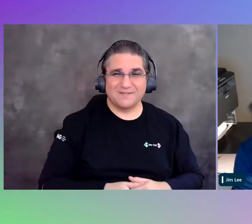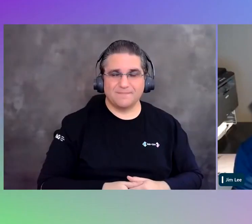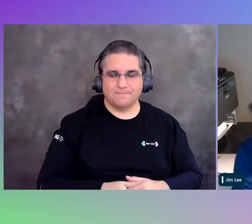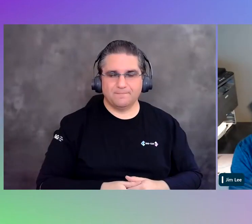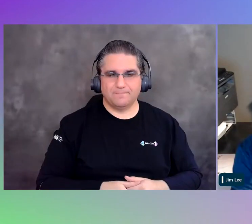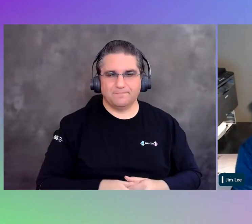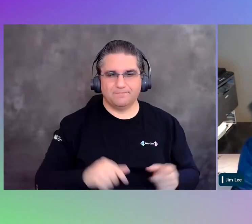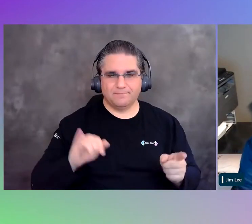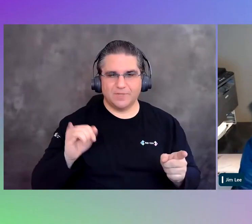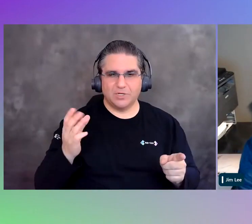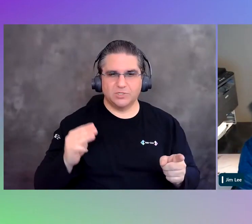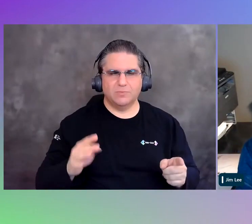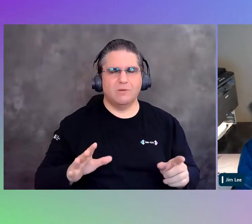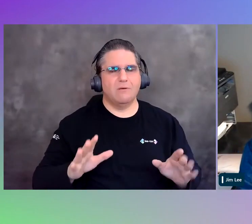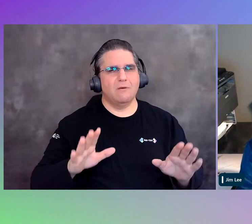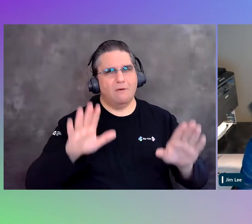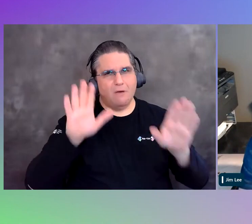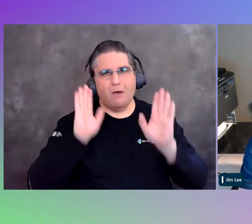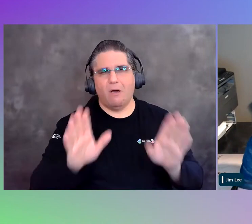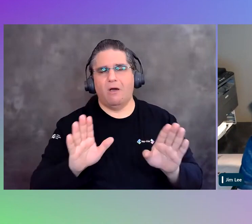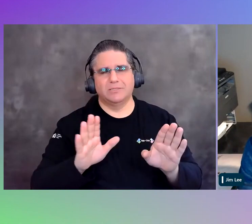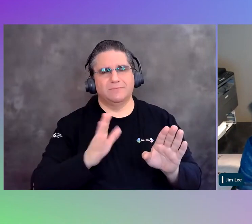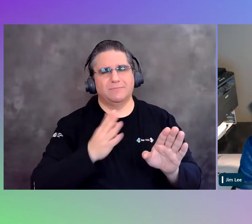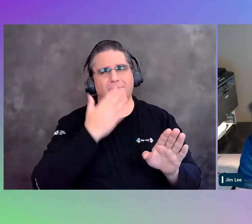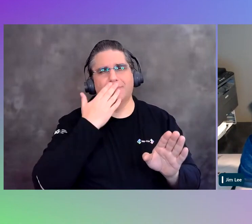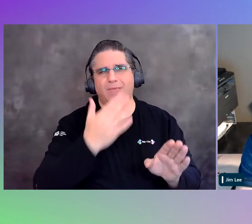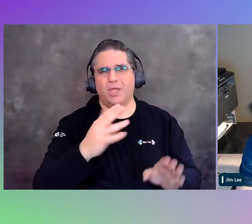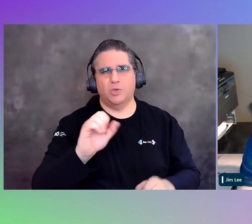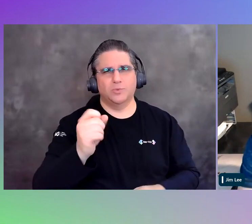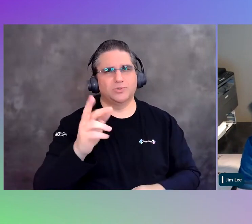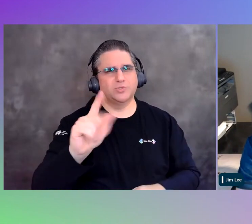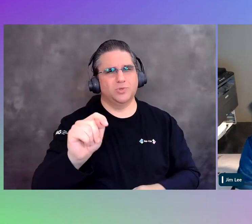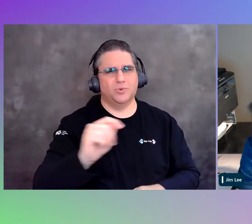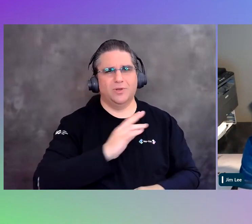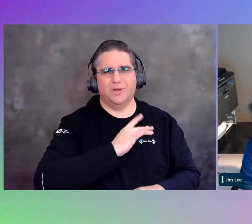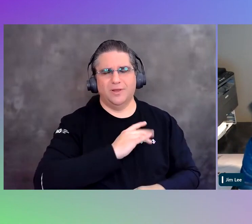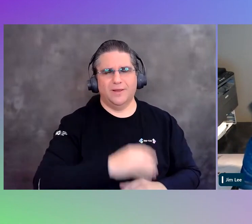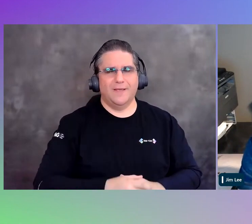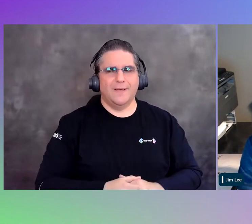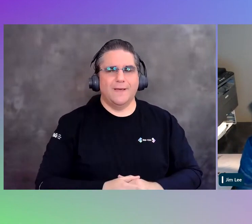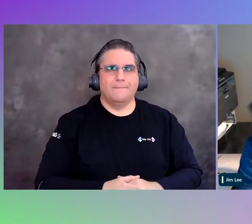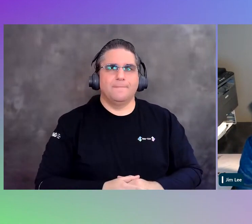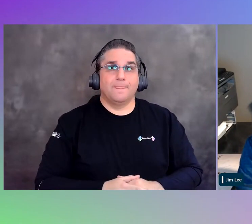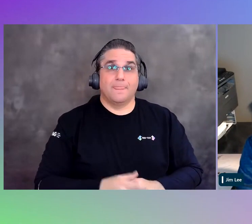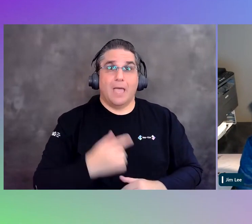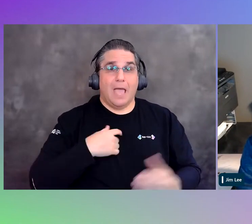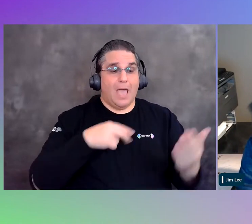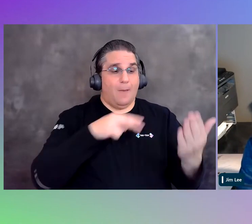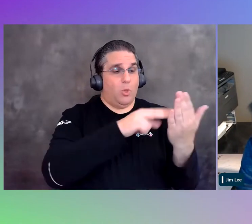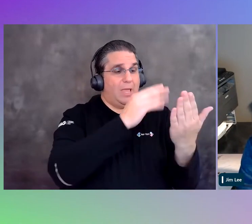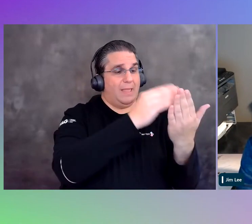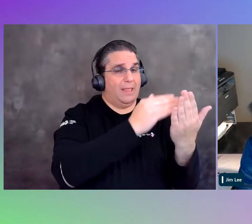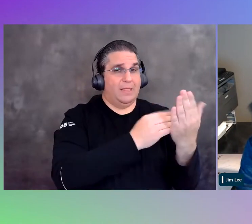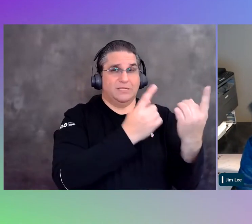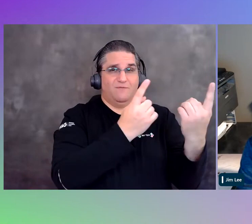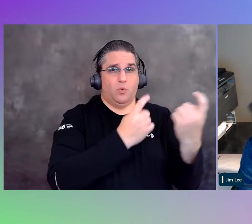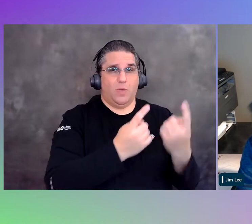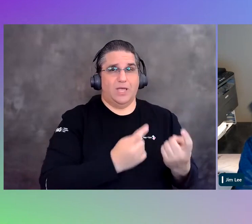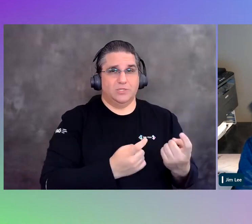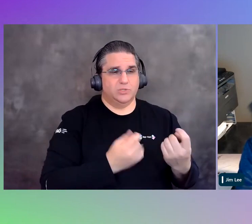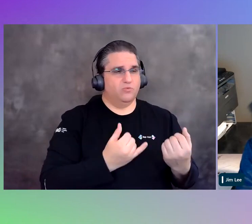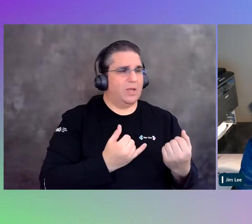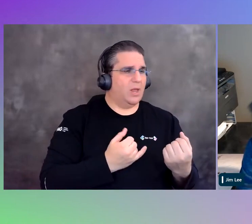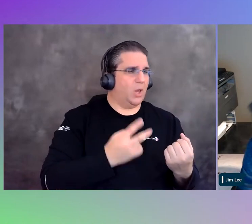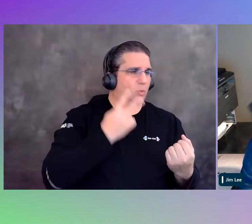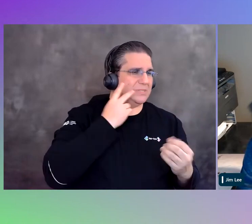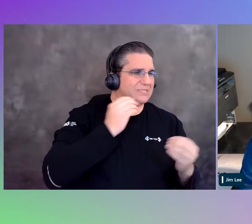Awesome. Thank you, Stuart. Appreciate it. I'm just kind of taking a peek at the Q&A. I'm not seeing questions in there, though